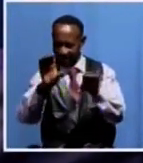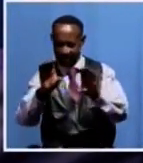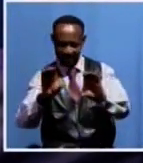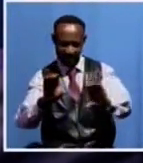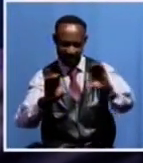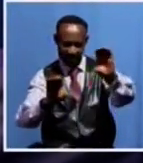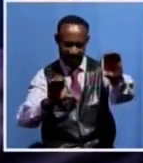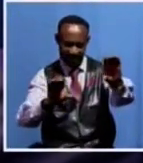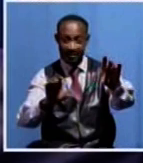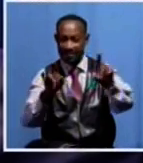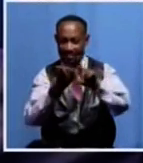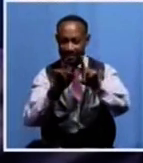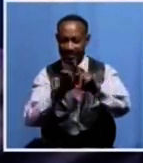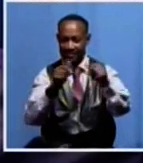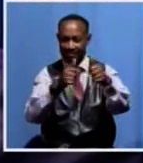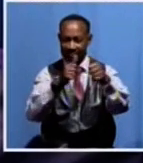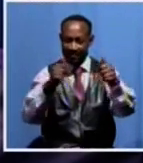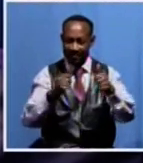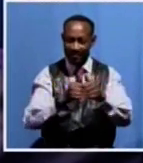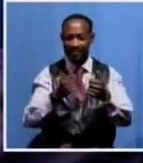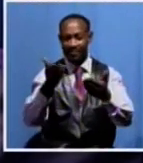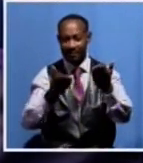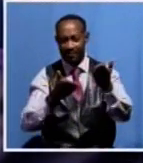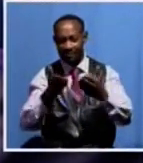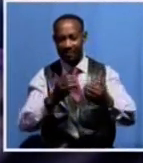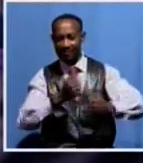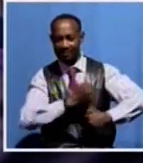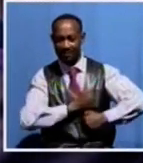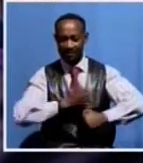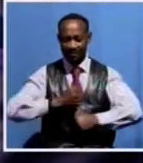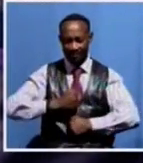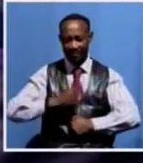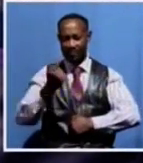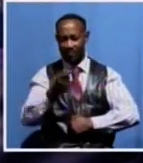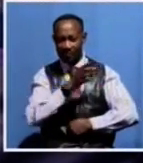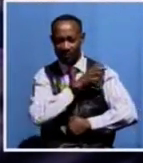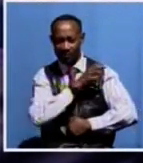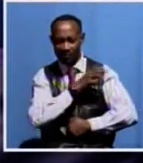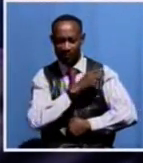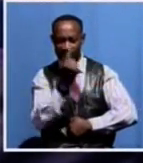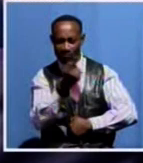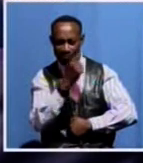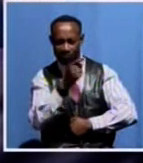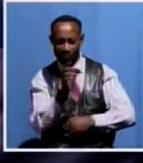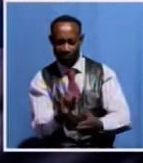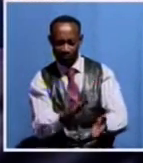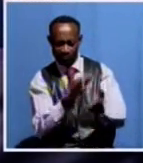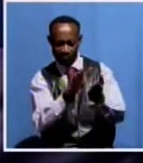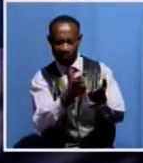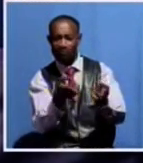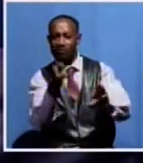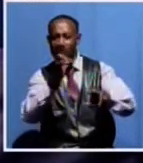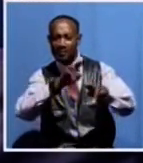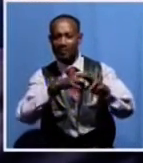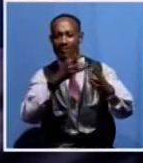that general services, defense, public order and security seem to be the only sectors in the budget that have received increased funding compared